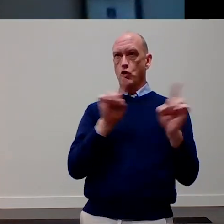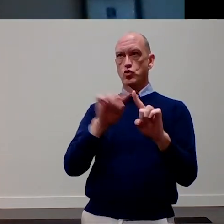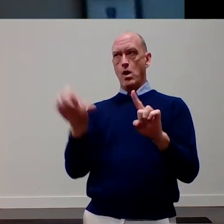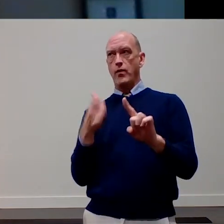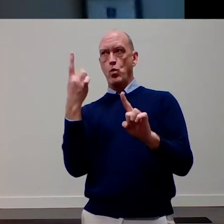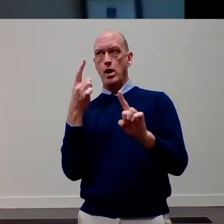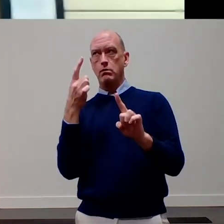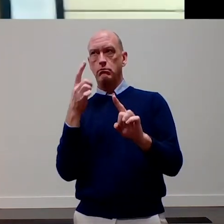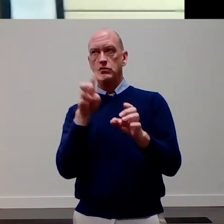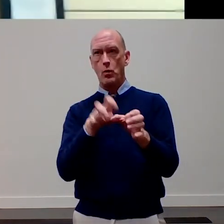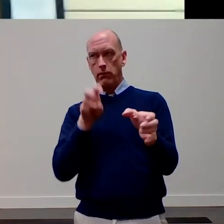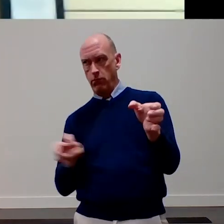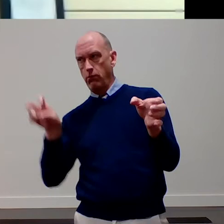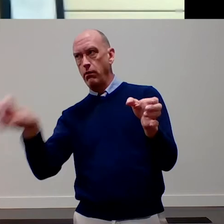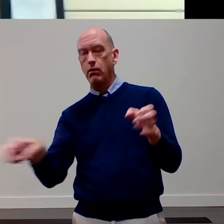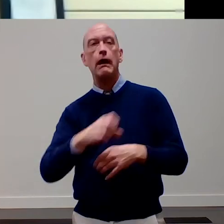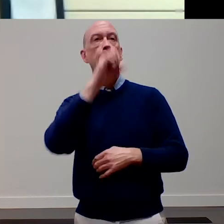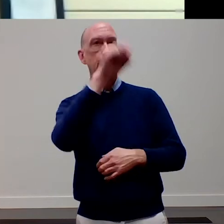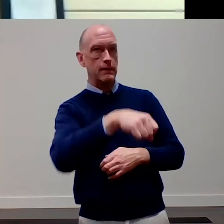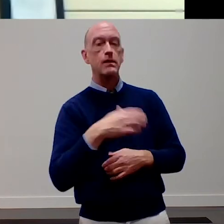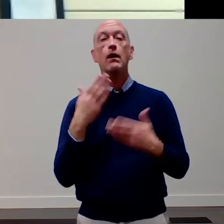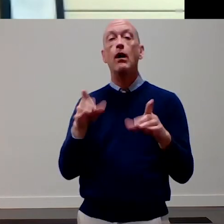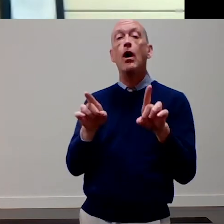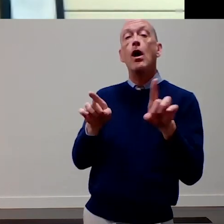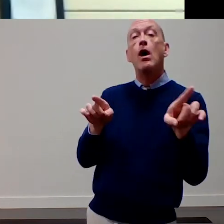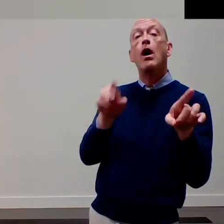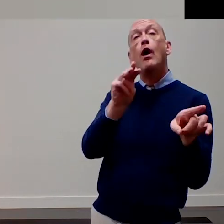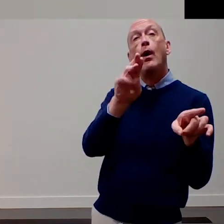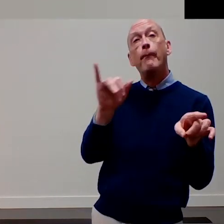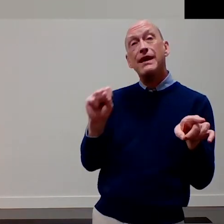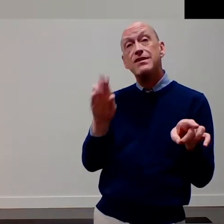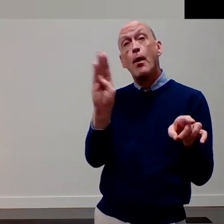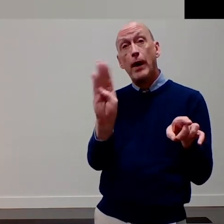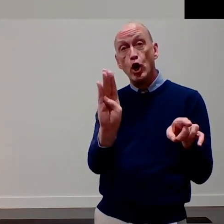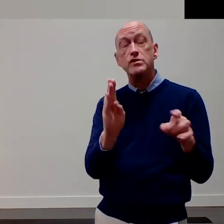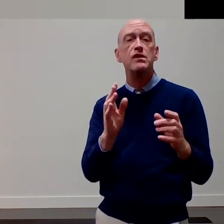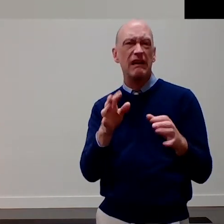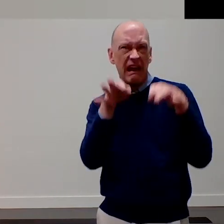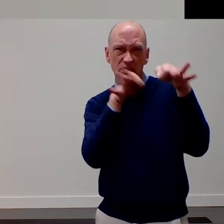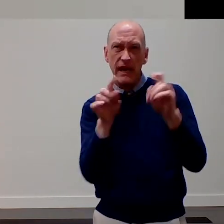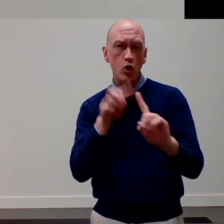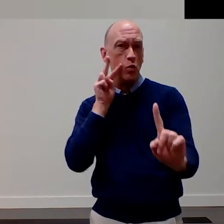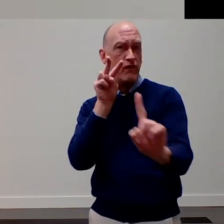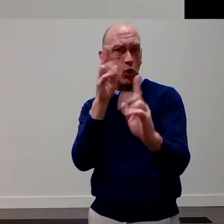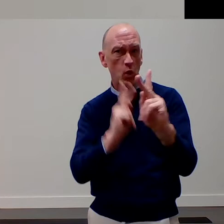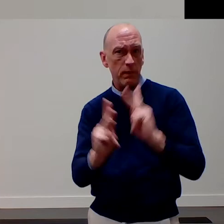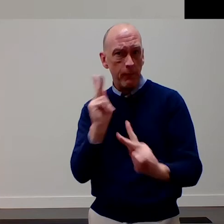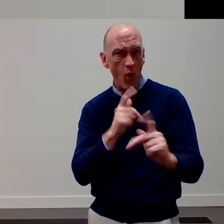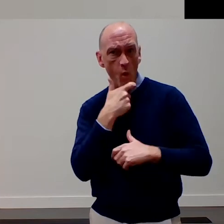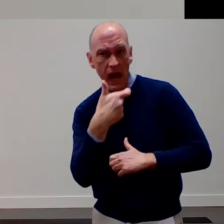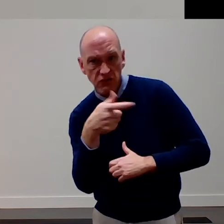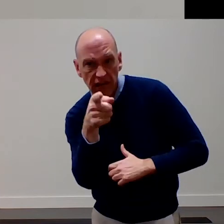one? Yes. Thank you very much. Also, can we explain to the viewers what we're doing for those who have never viewed